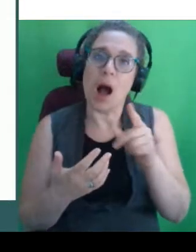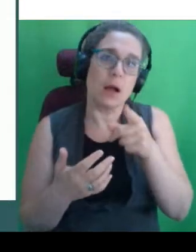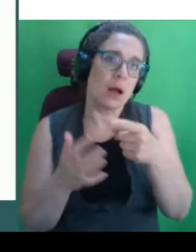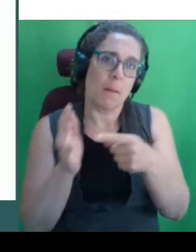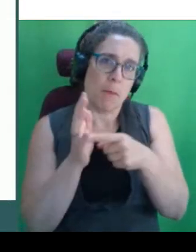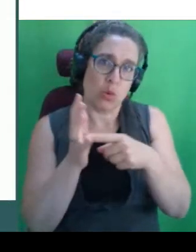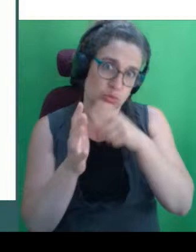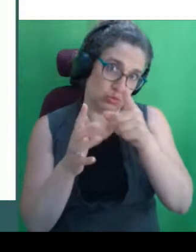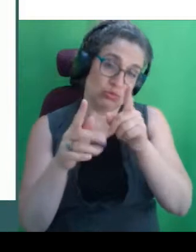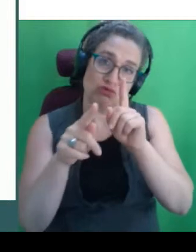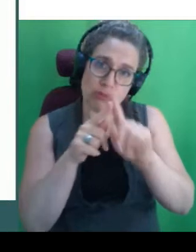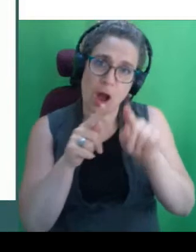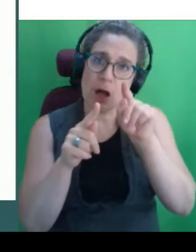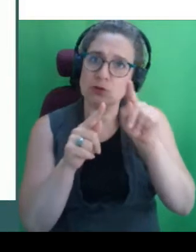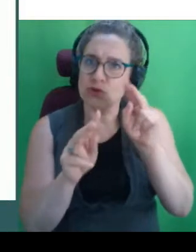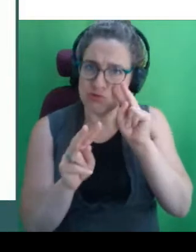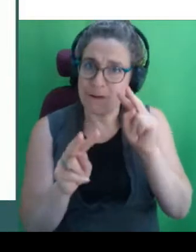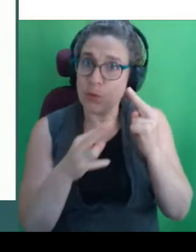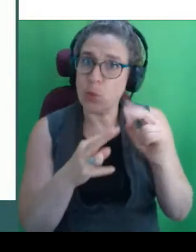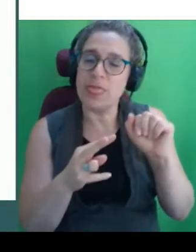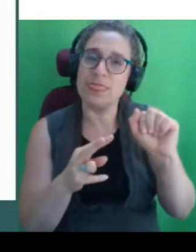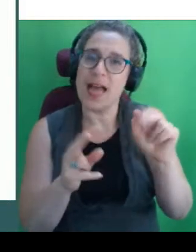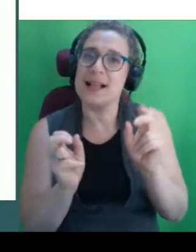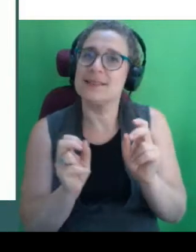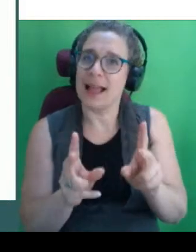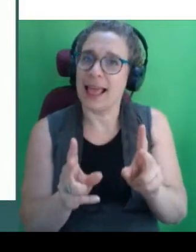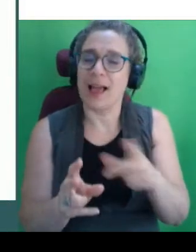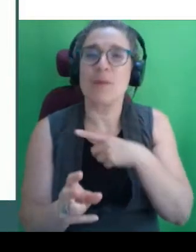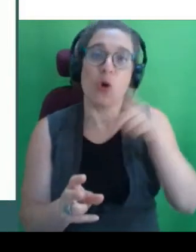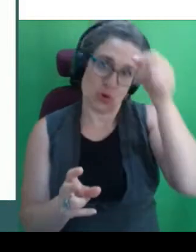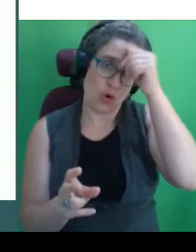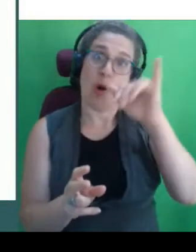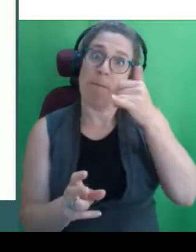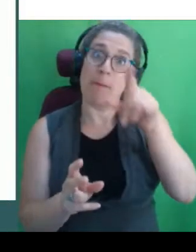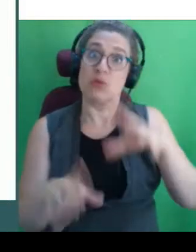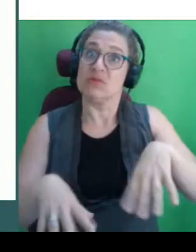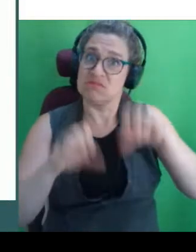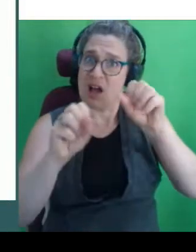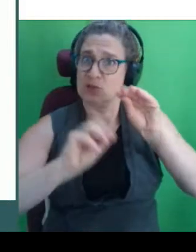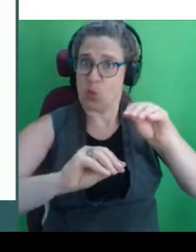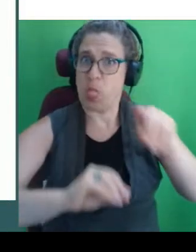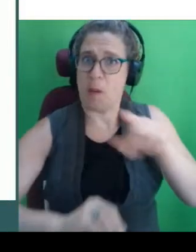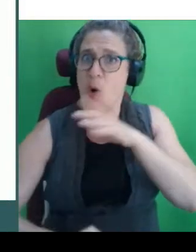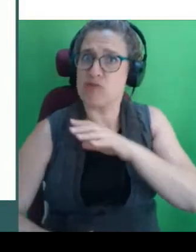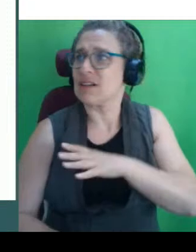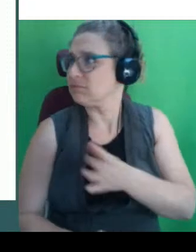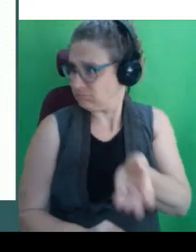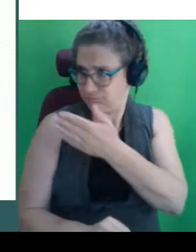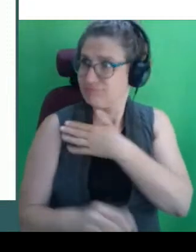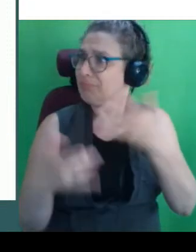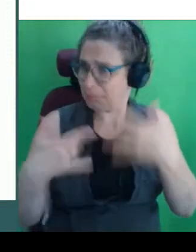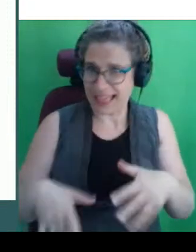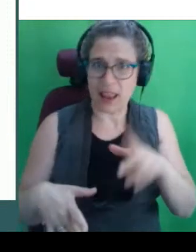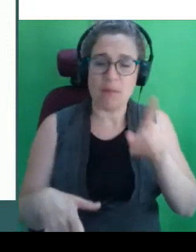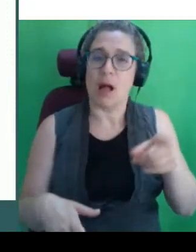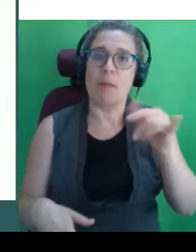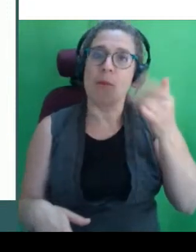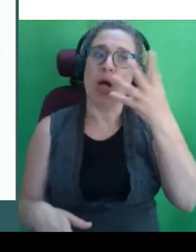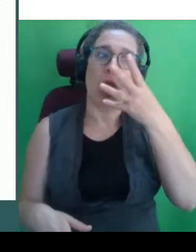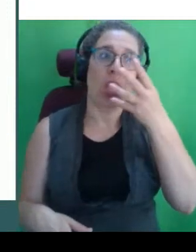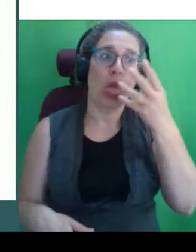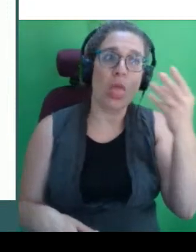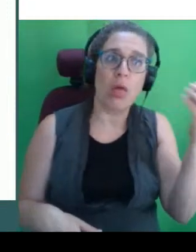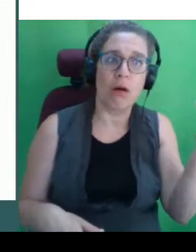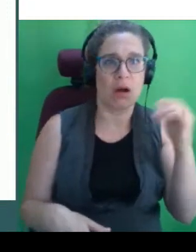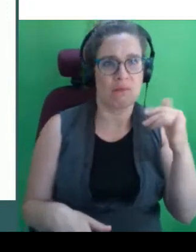technique. We know that it slips over time, and we know that we've gone over good practice, and they'll come back to us the next time